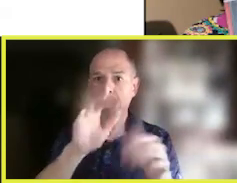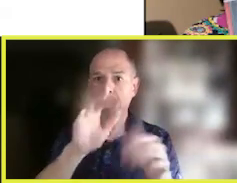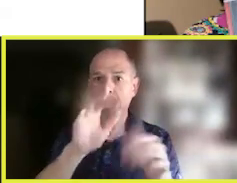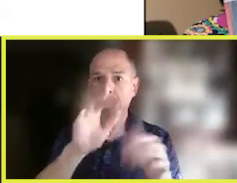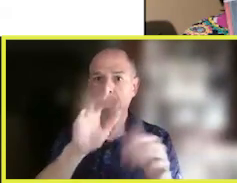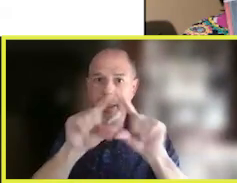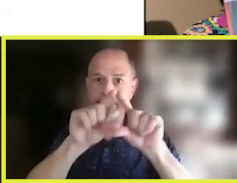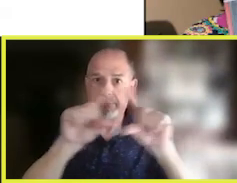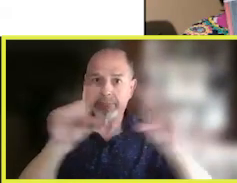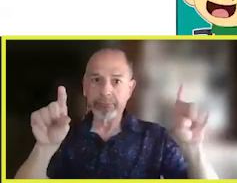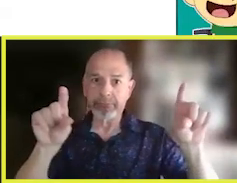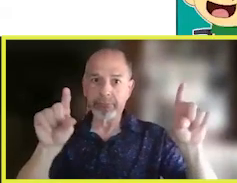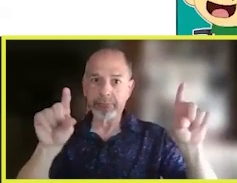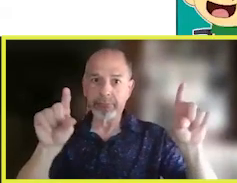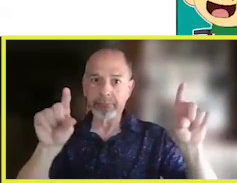advocatesinaction.org.